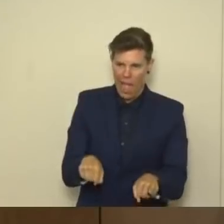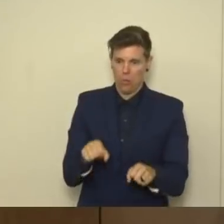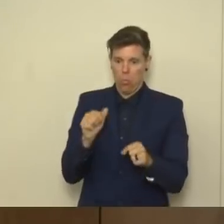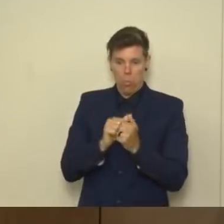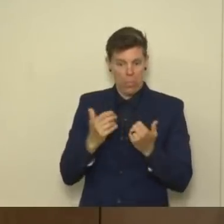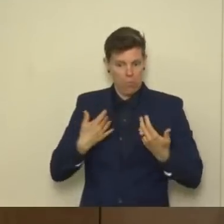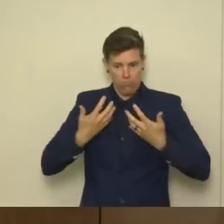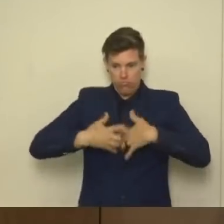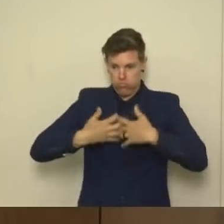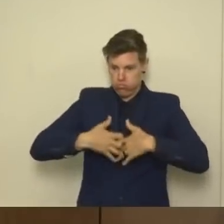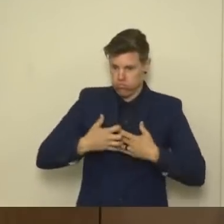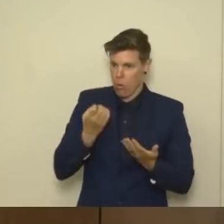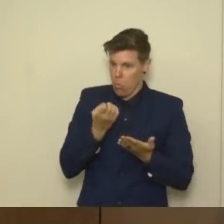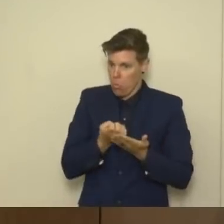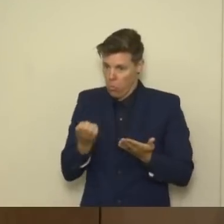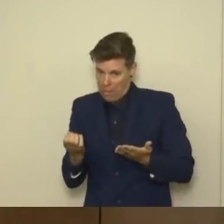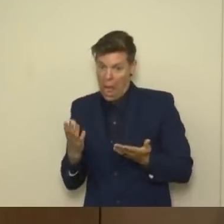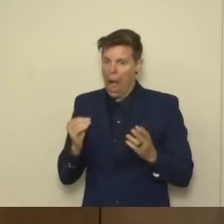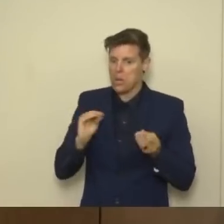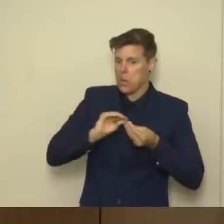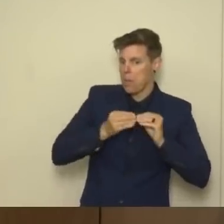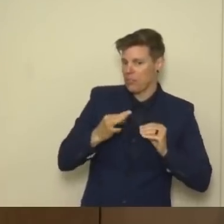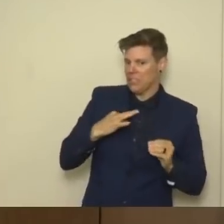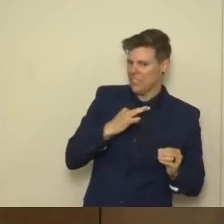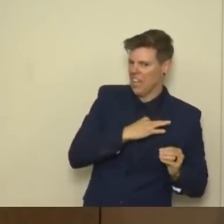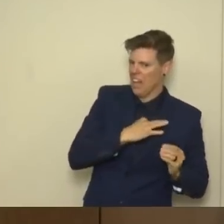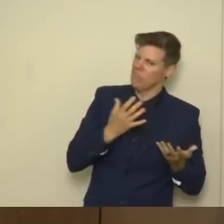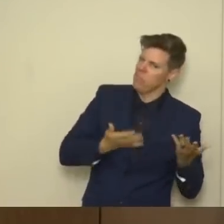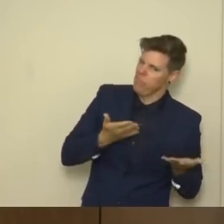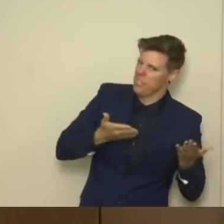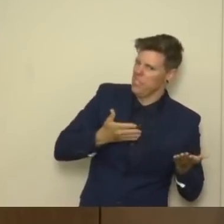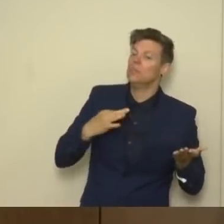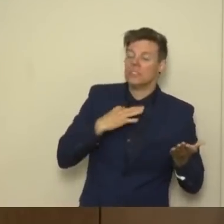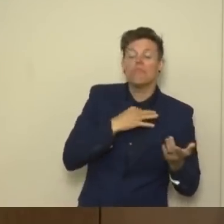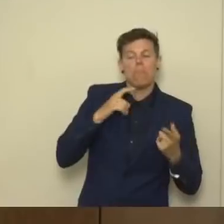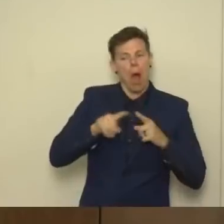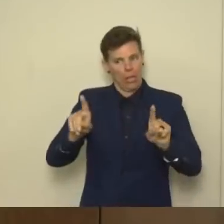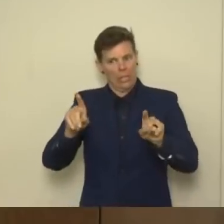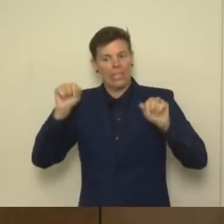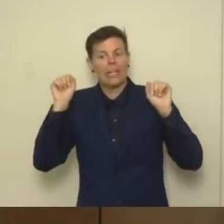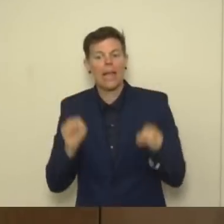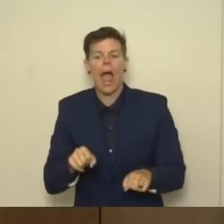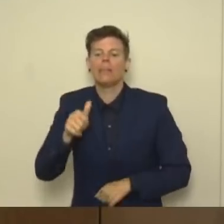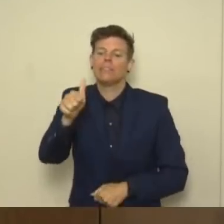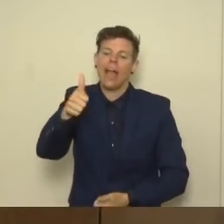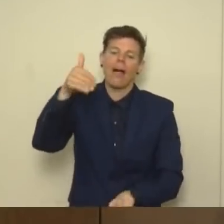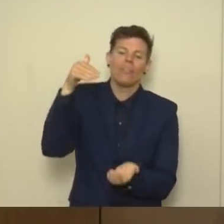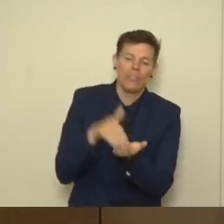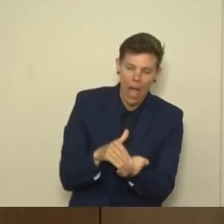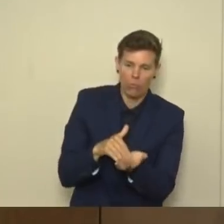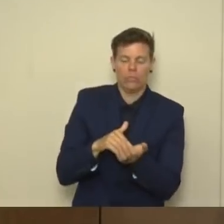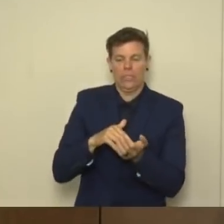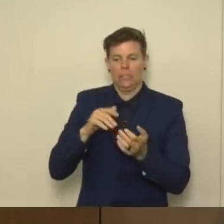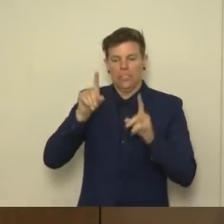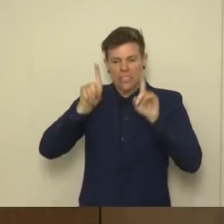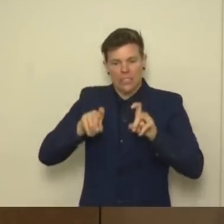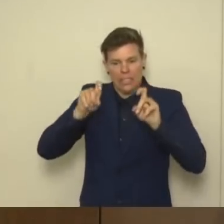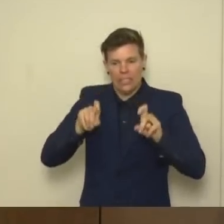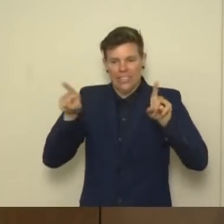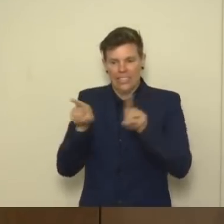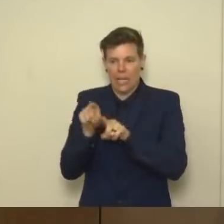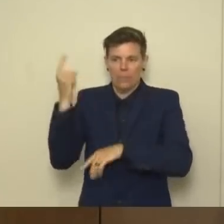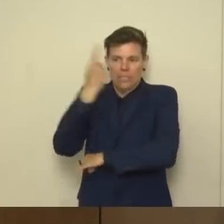laboratory personnel, to do it 10,000 and more, but challenged by the supply chain and the personnel